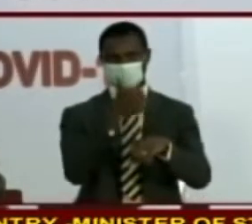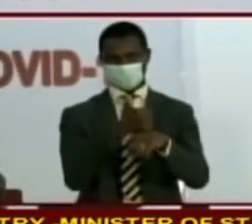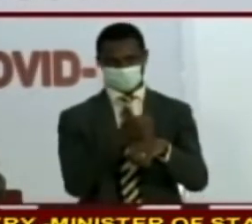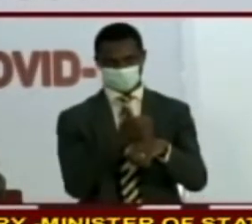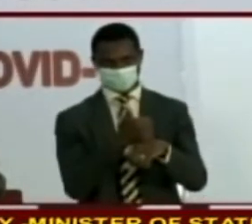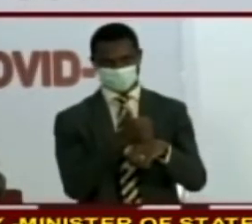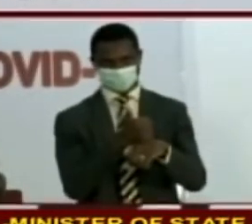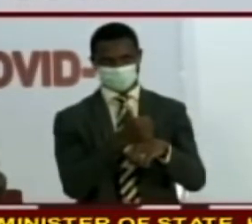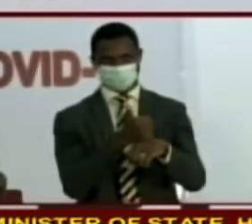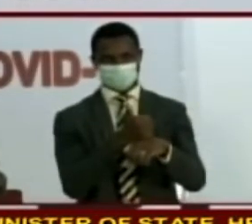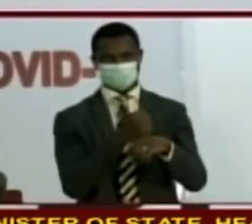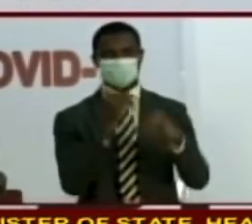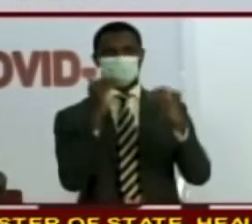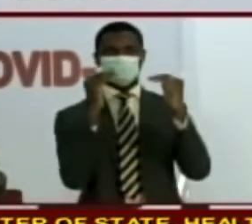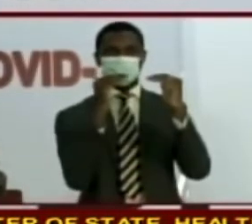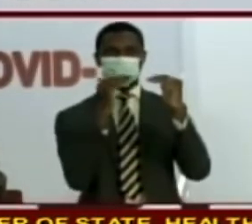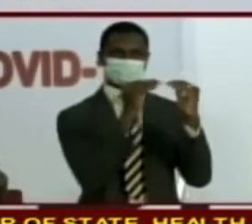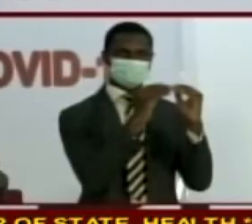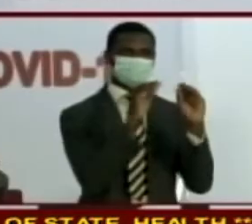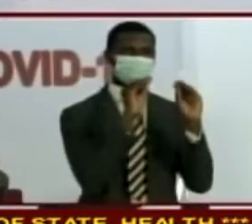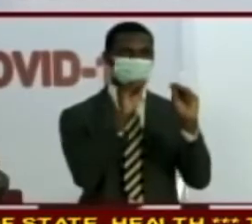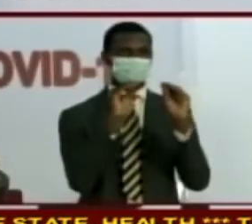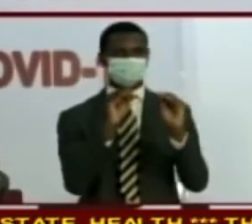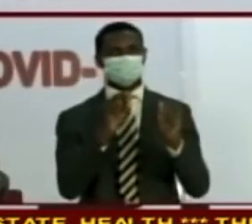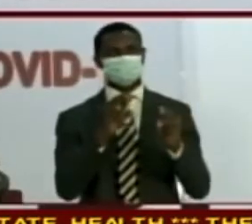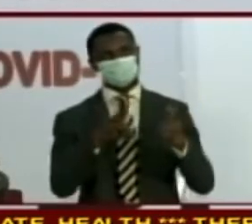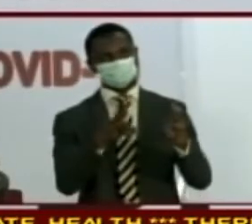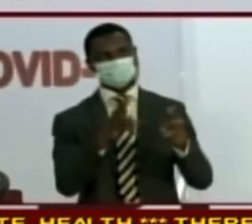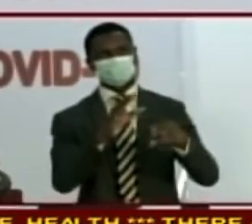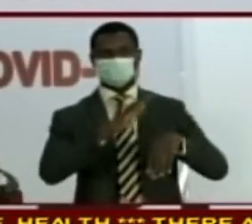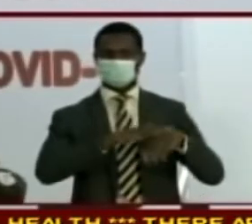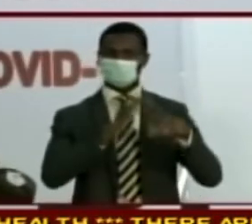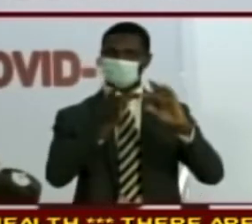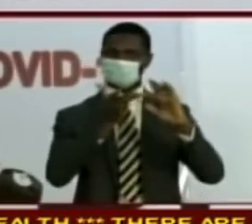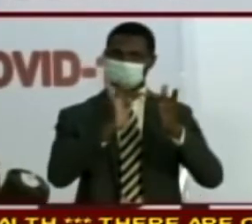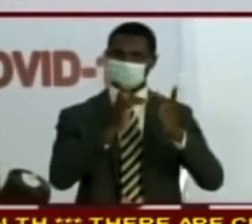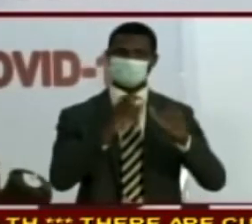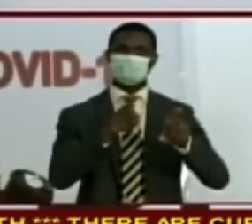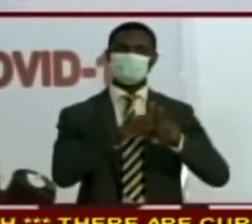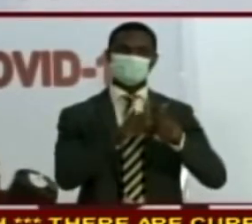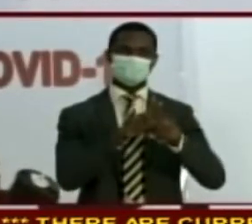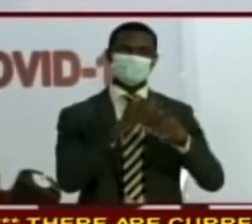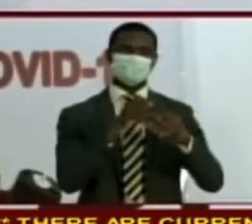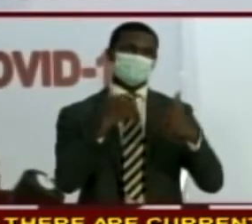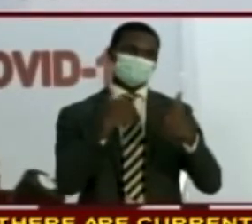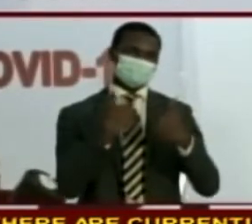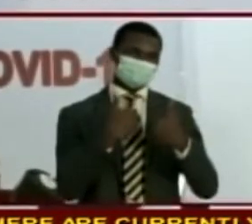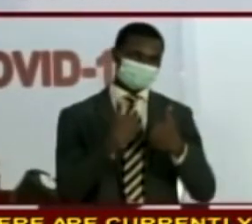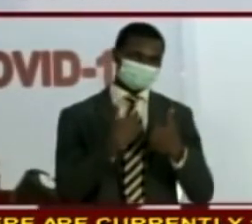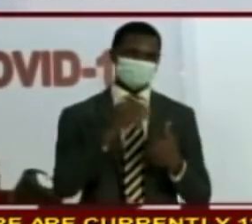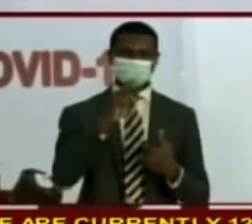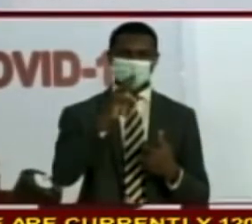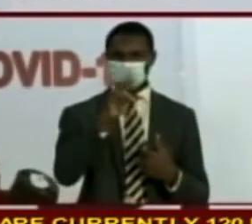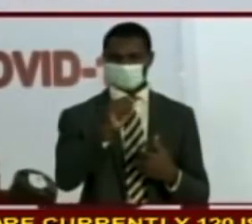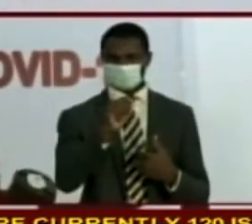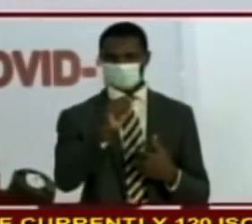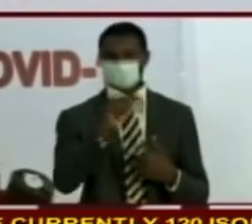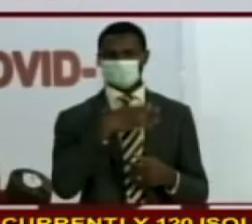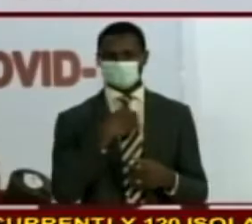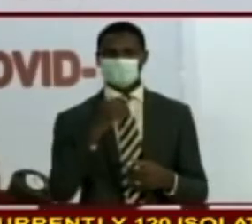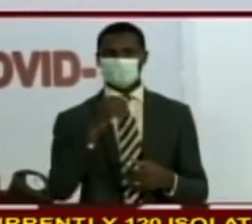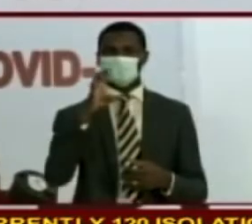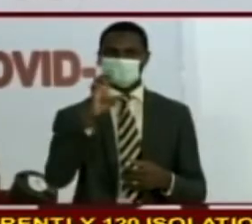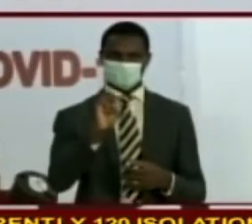standardized teaching modules, also has an M&E component, a monitoring and